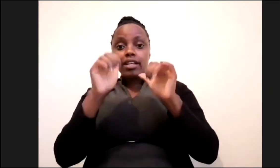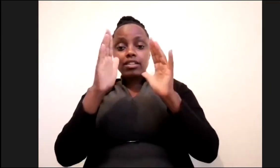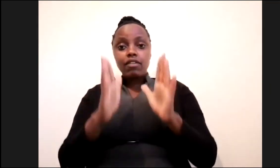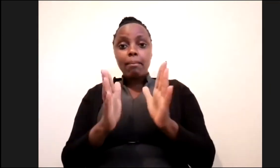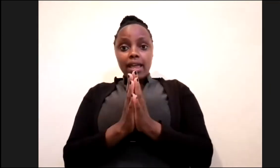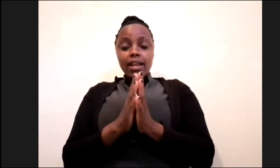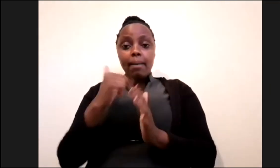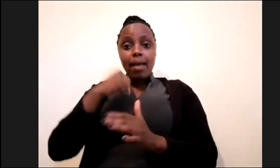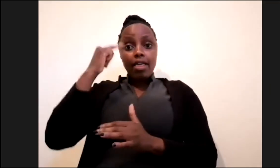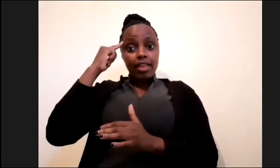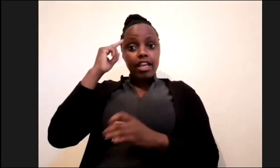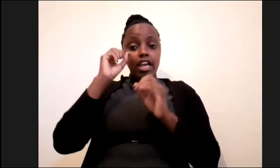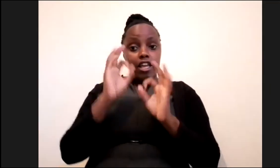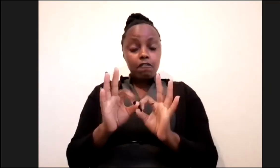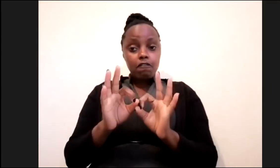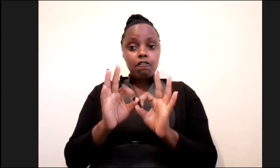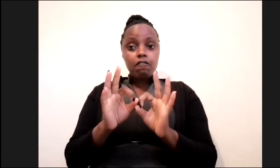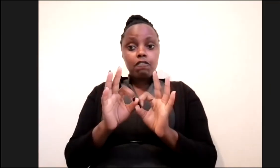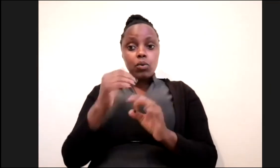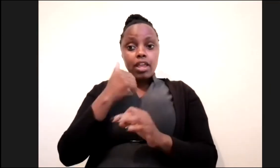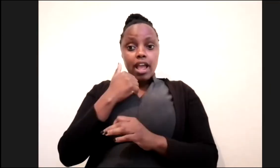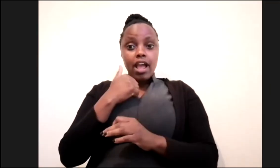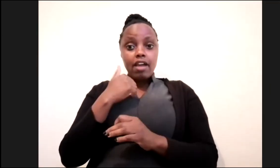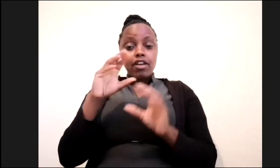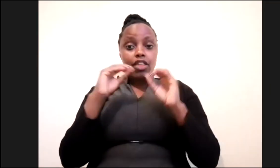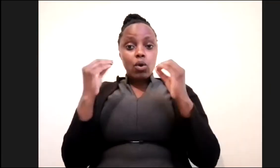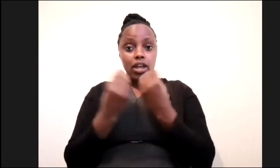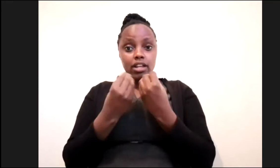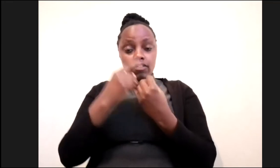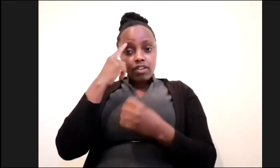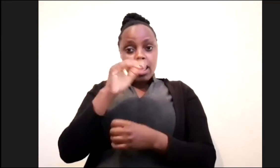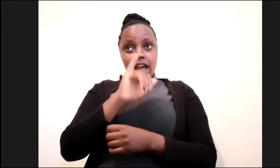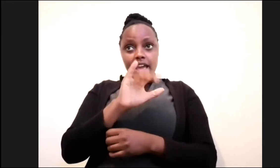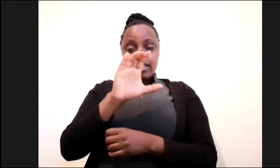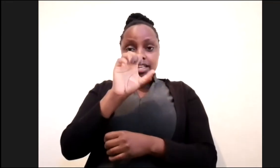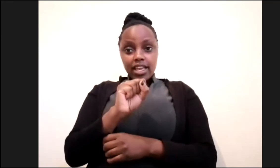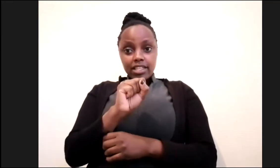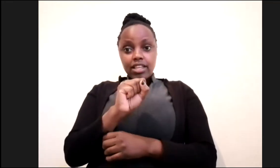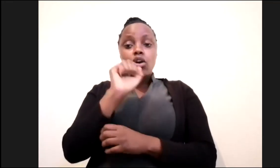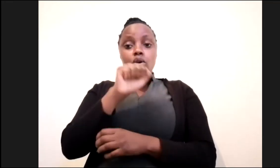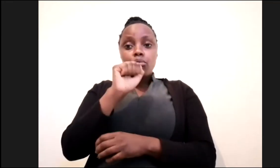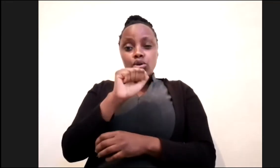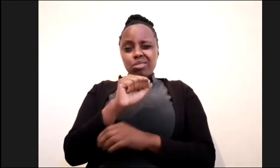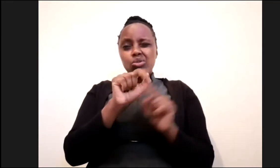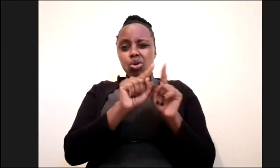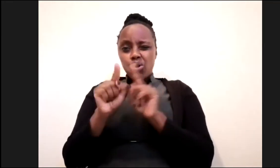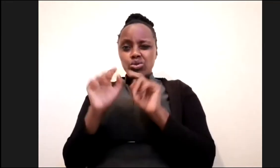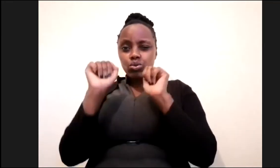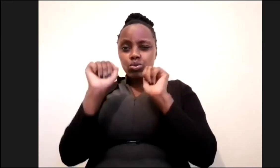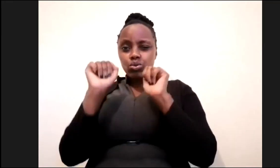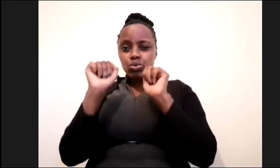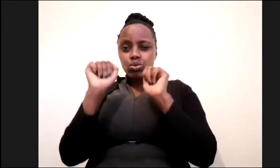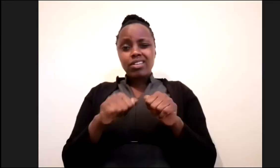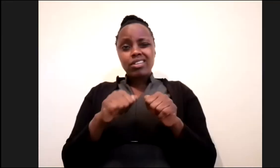read even in the organization of the ICS, you can also in some